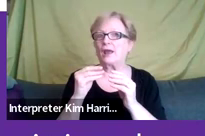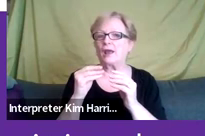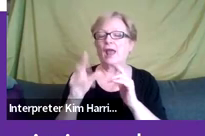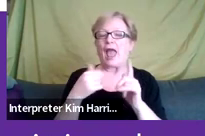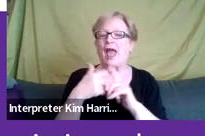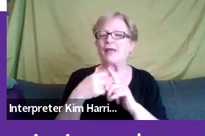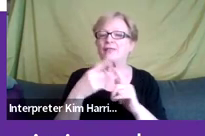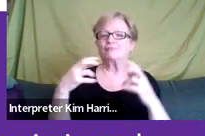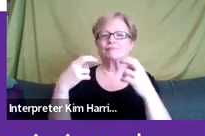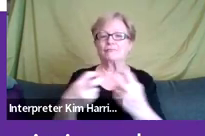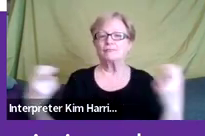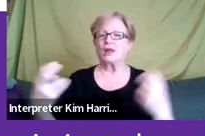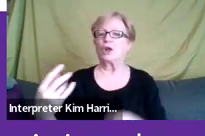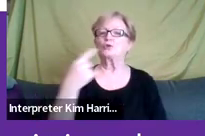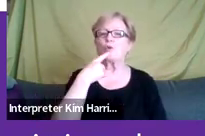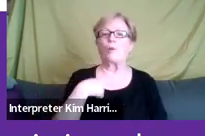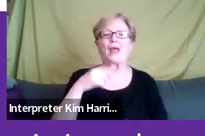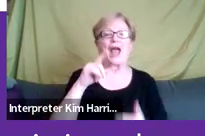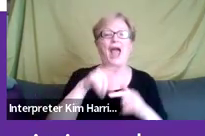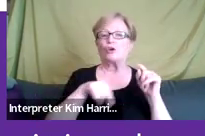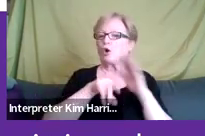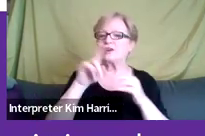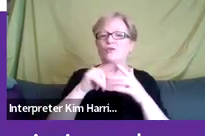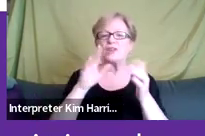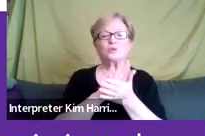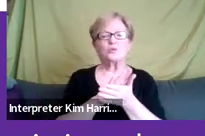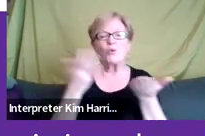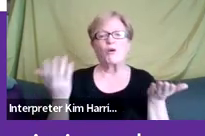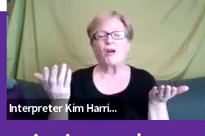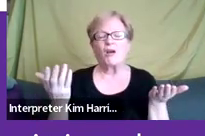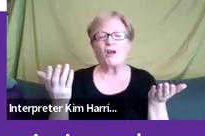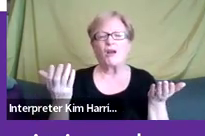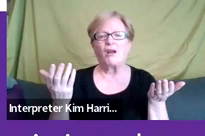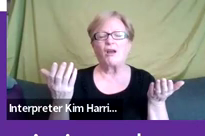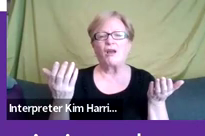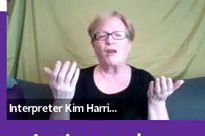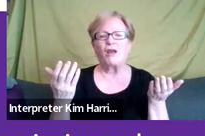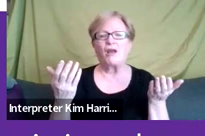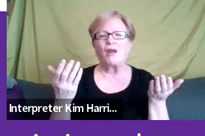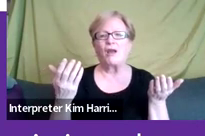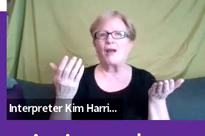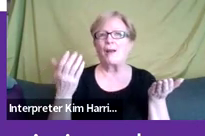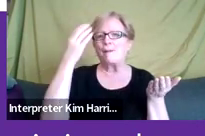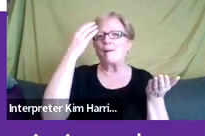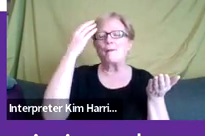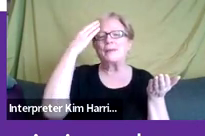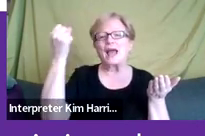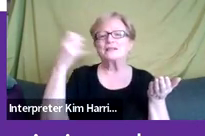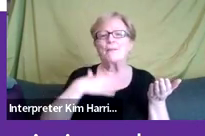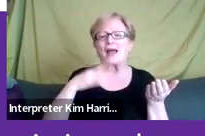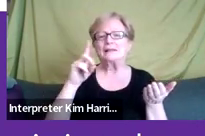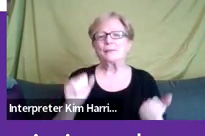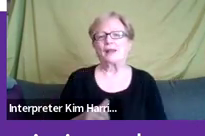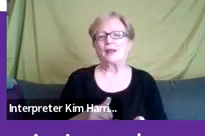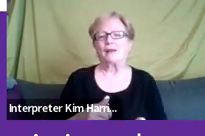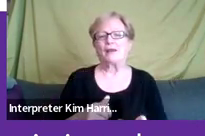me that I could not attend their school because of my disability and